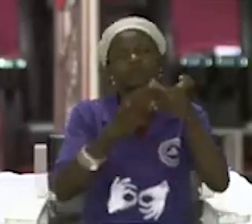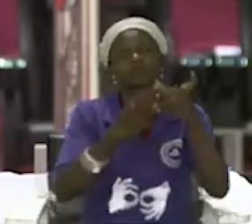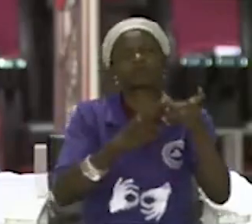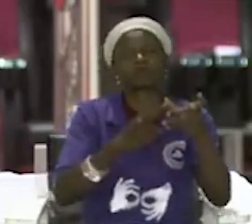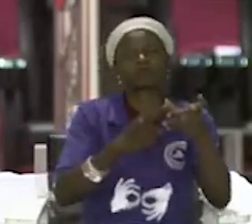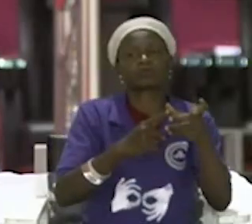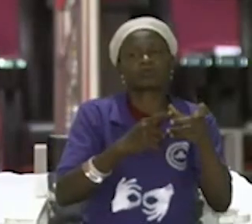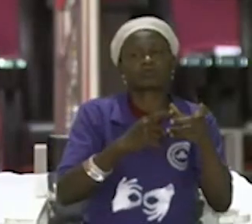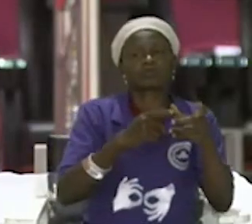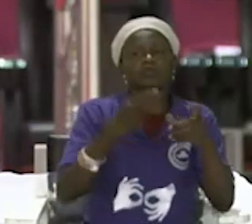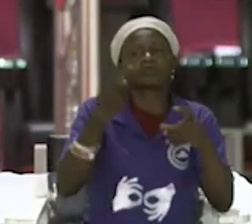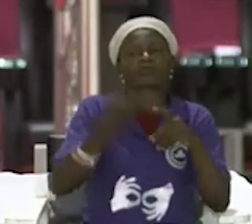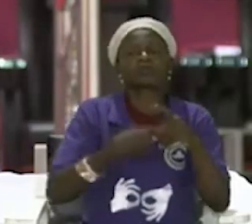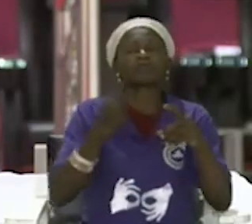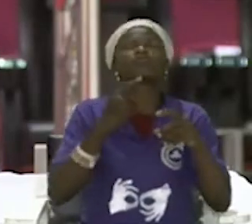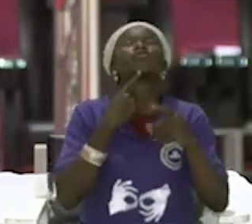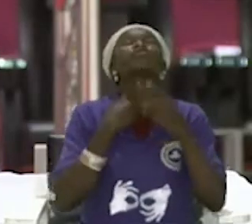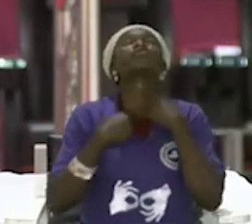loss of the flesh.